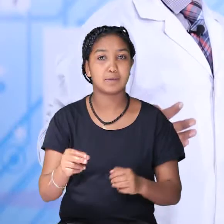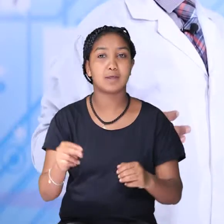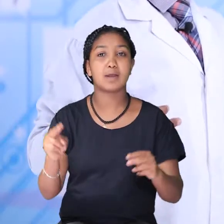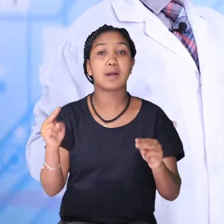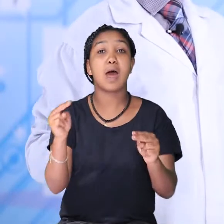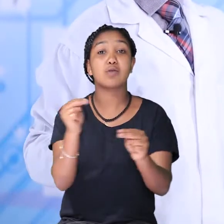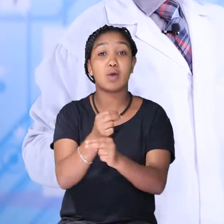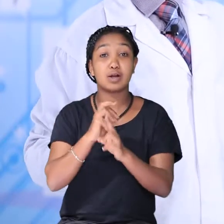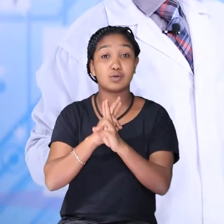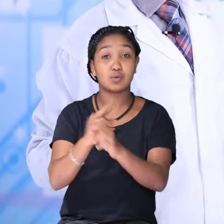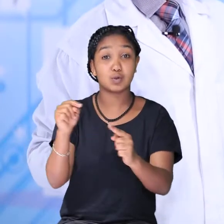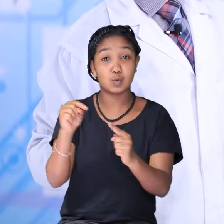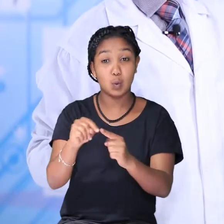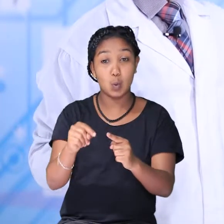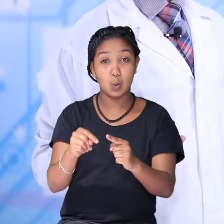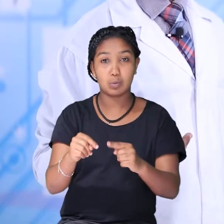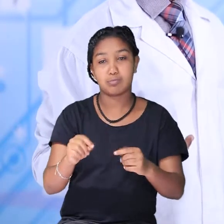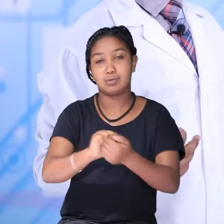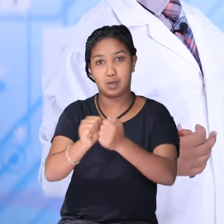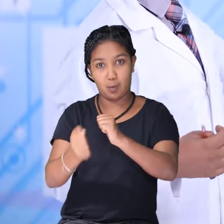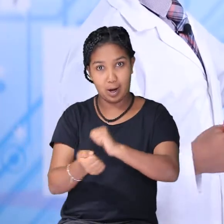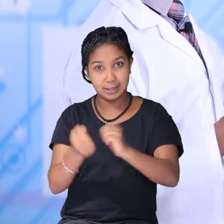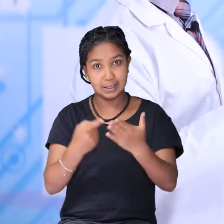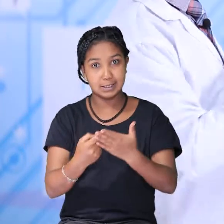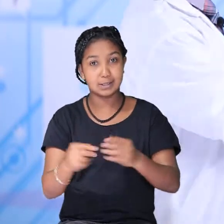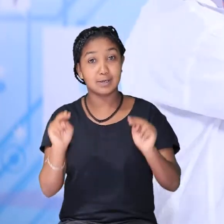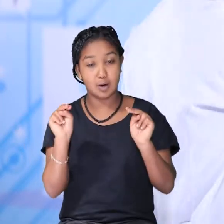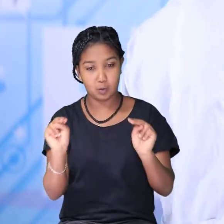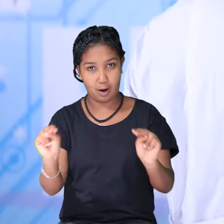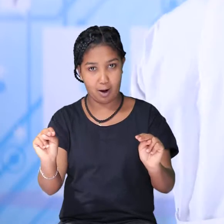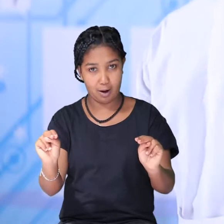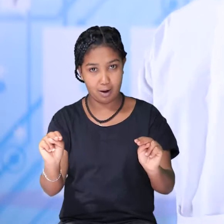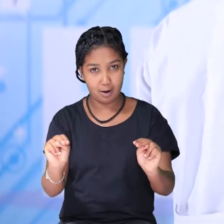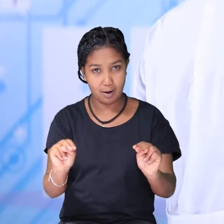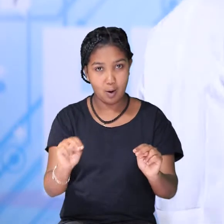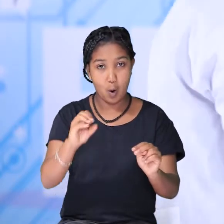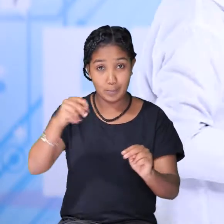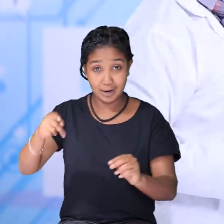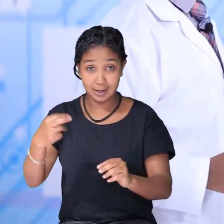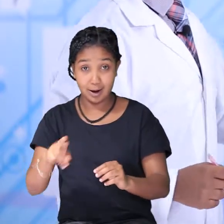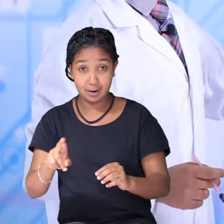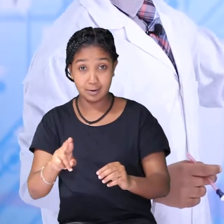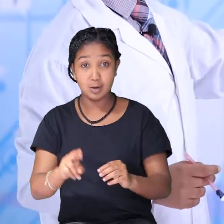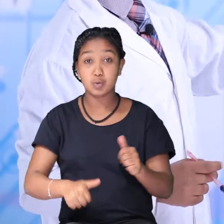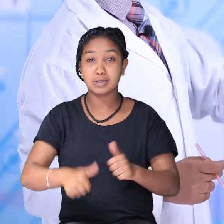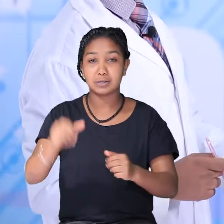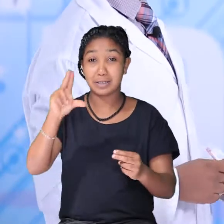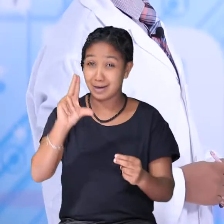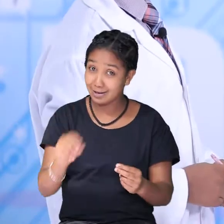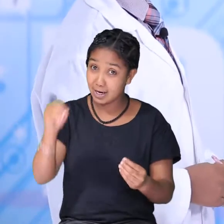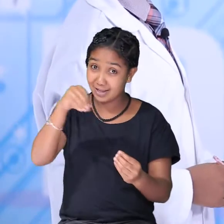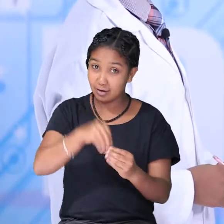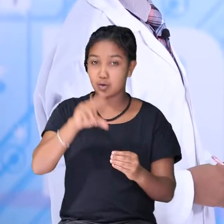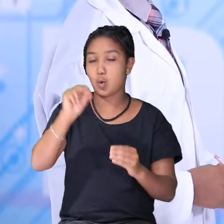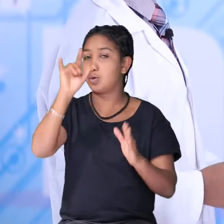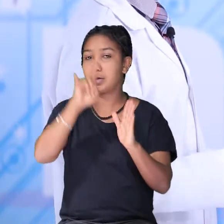natural response to a given stimuli. These neutral operantes are operantes which neither increases